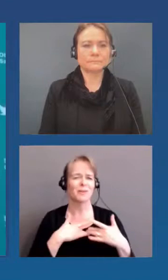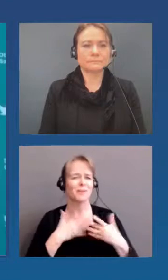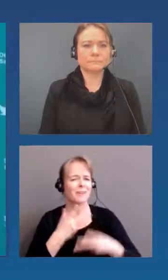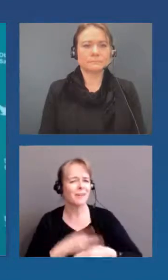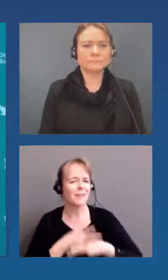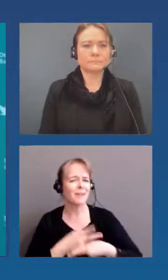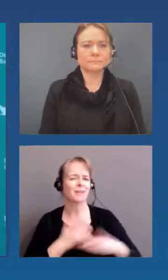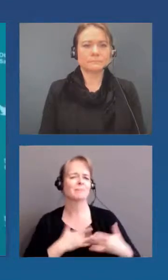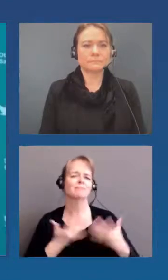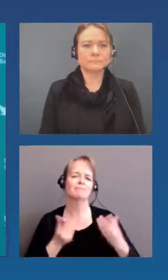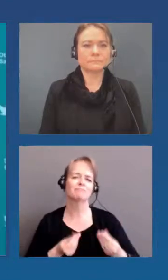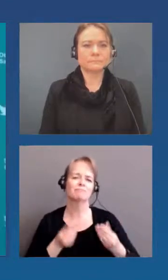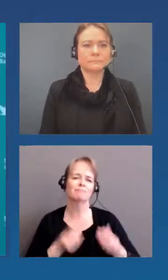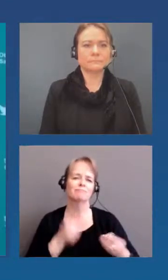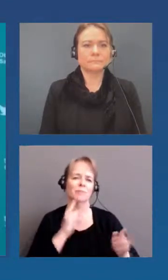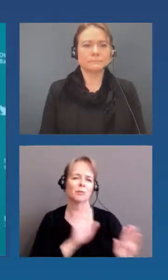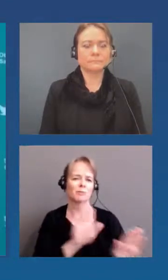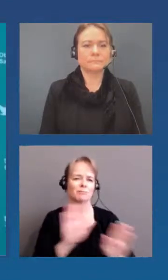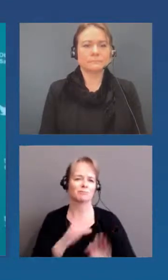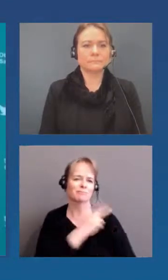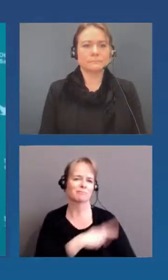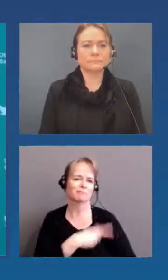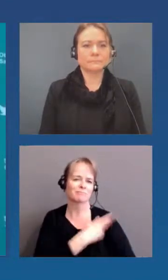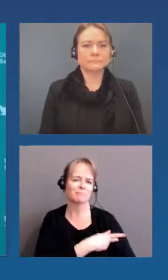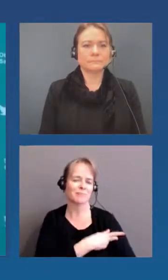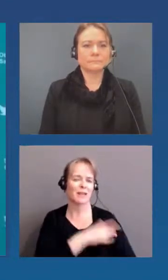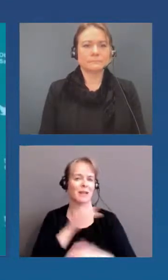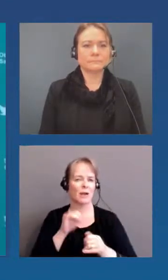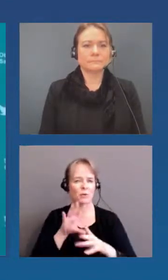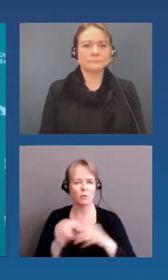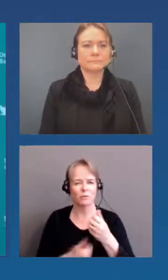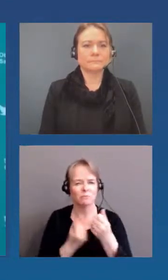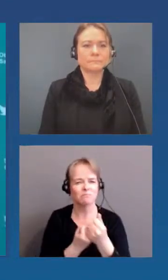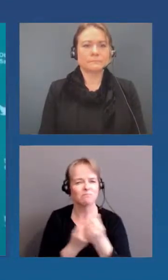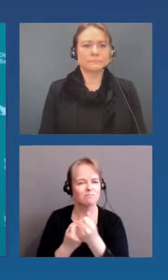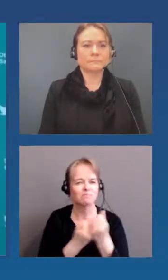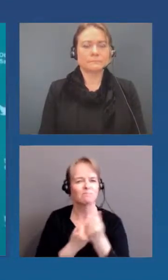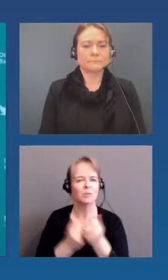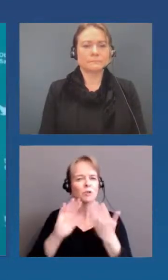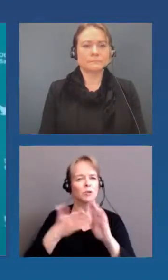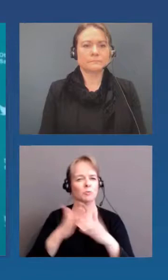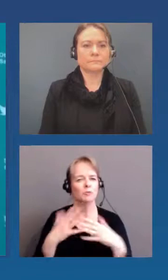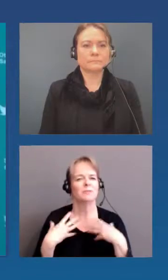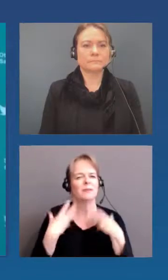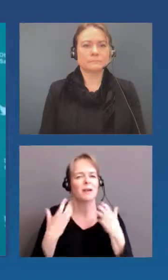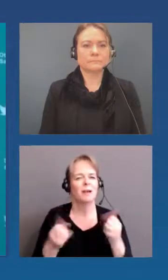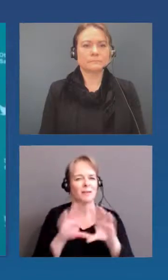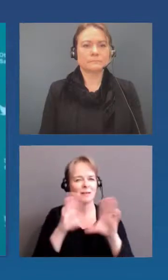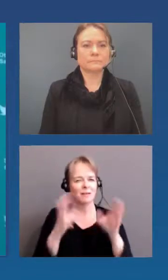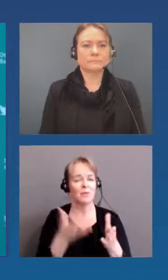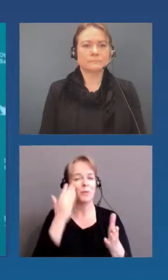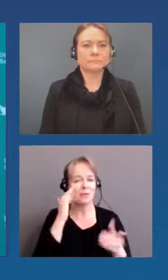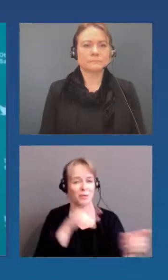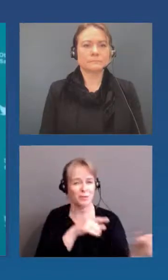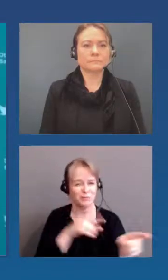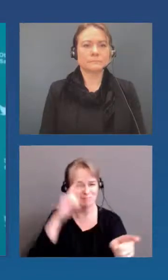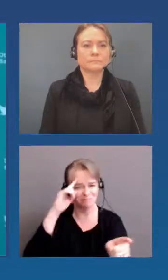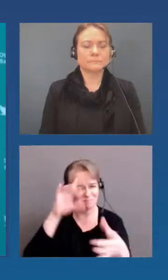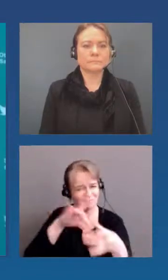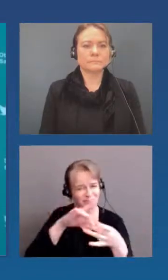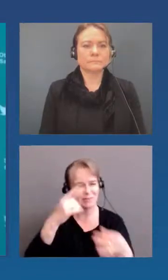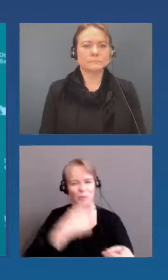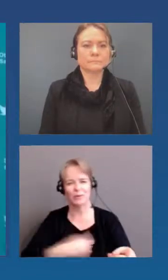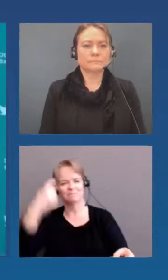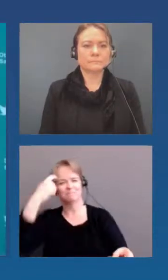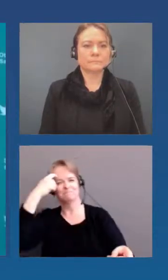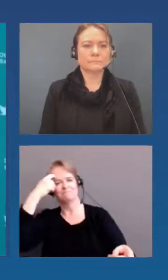and thoughts of how you contribute to the whole community's well-being are always in our minds. You are heroes for what